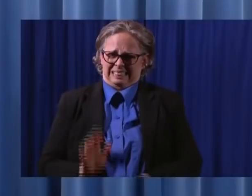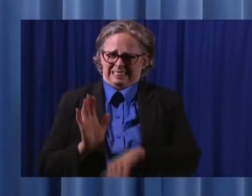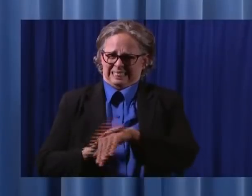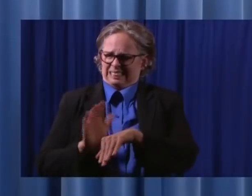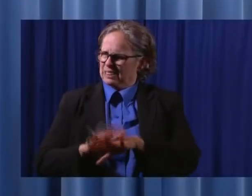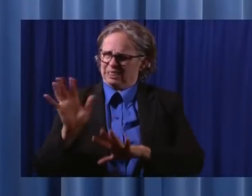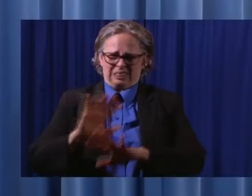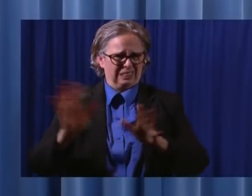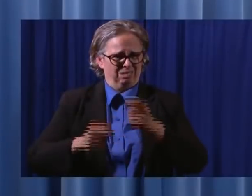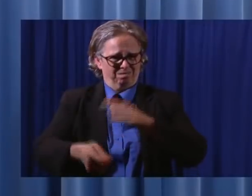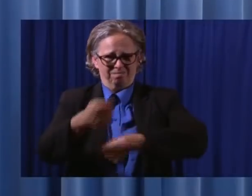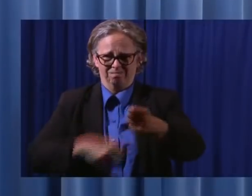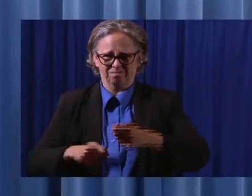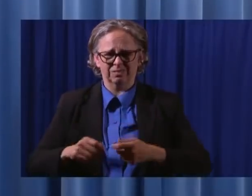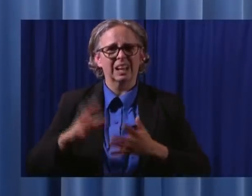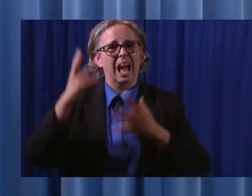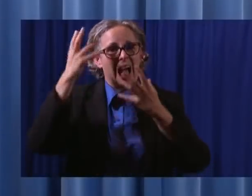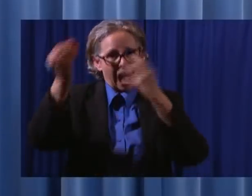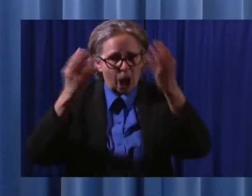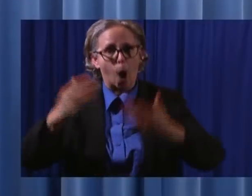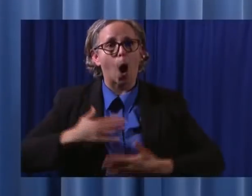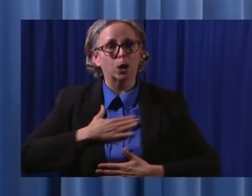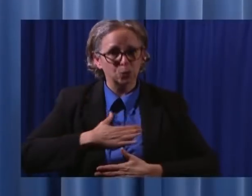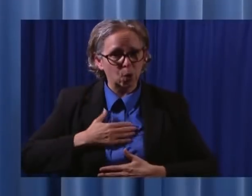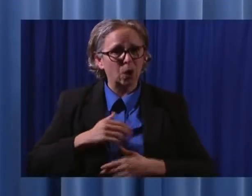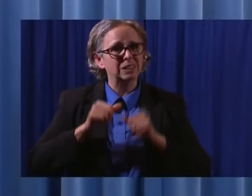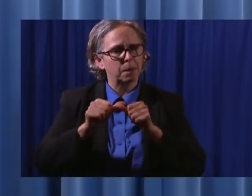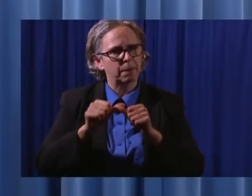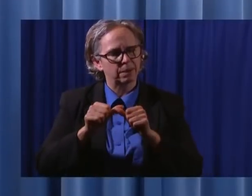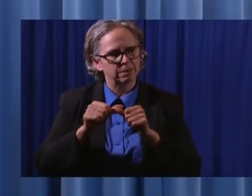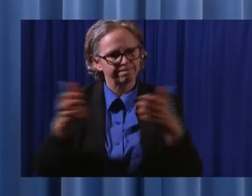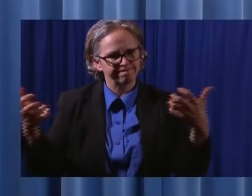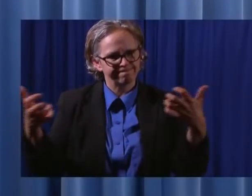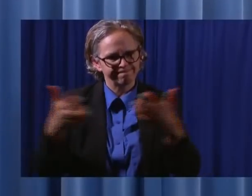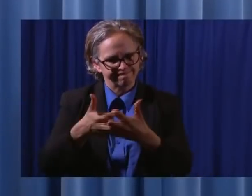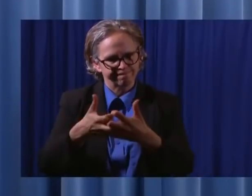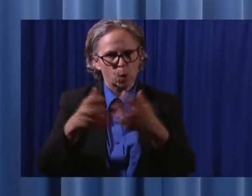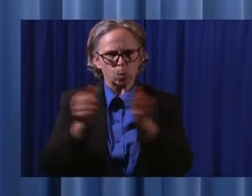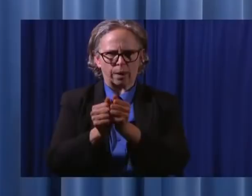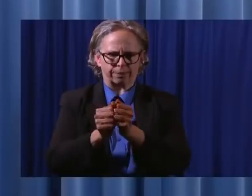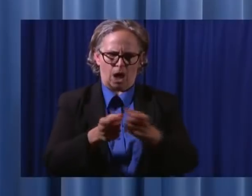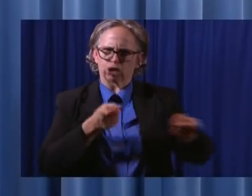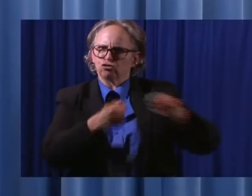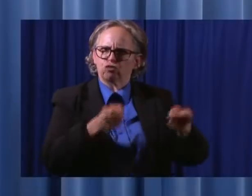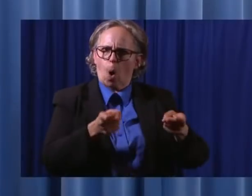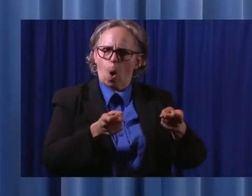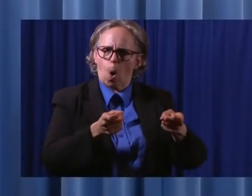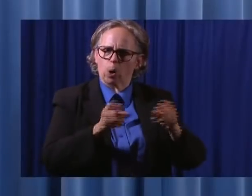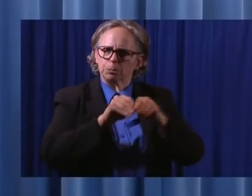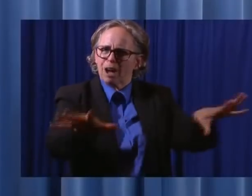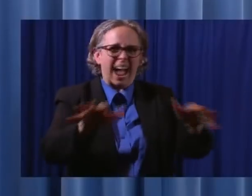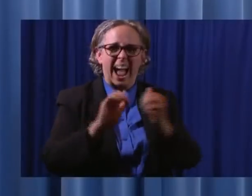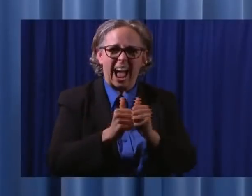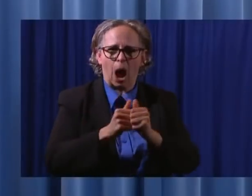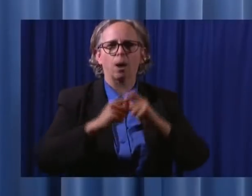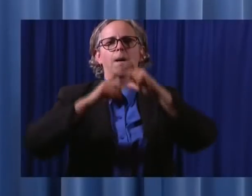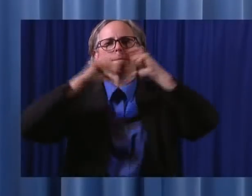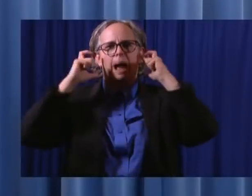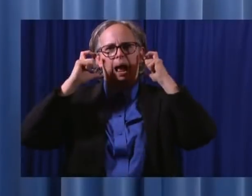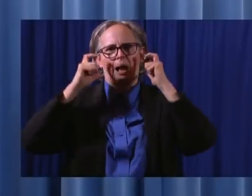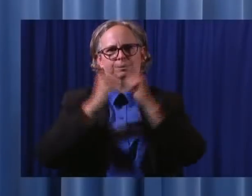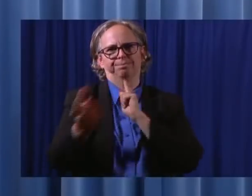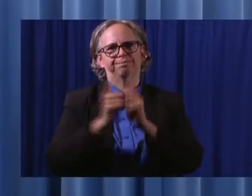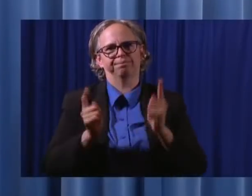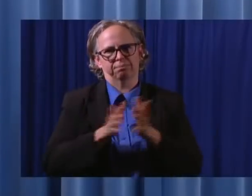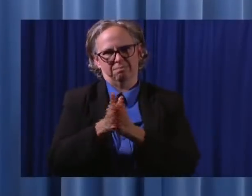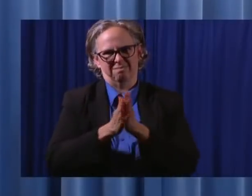got to keep control of this. We just don't want this to spike up and get out of control, and we know that what we do today, you